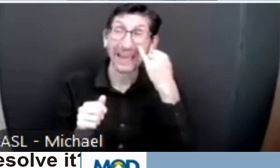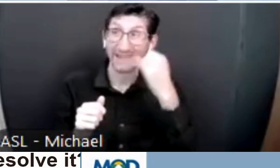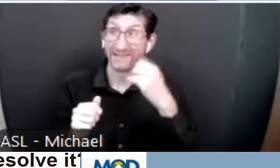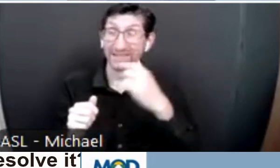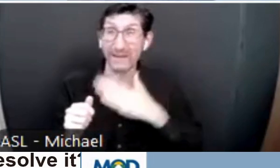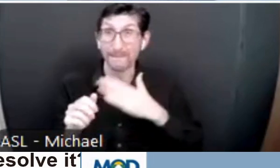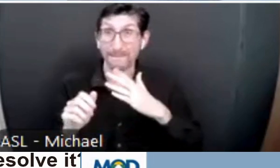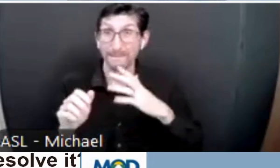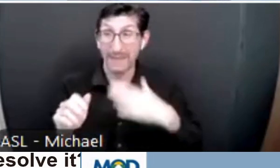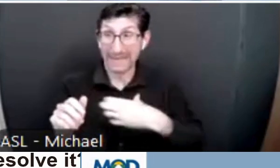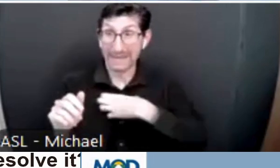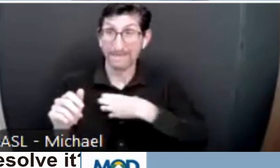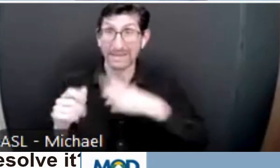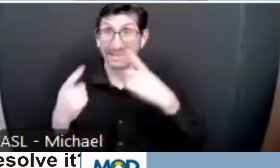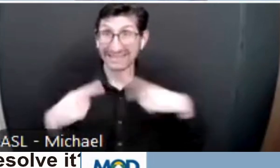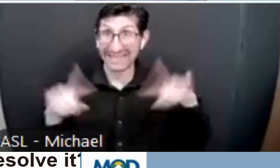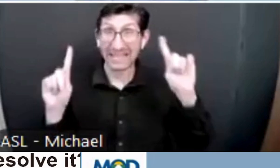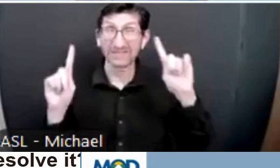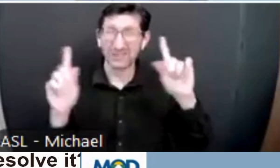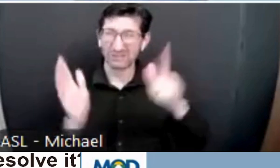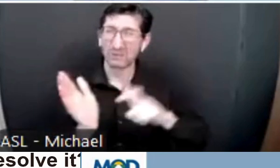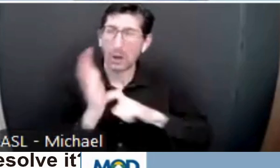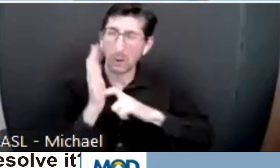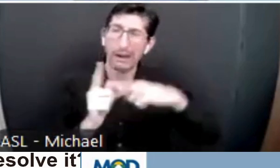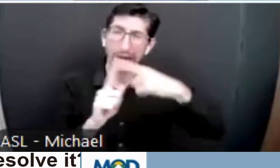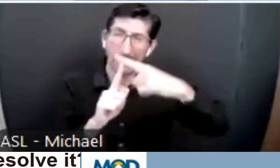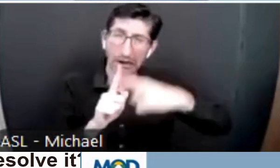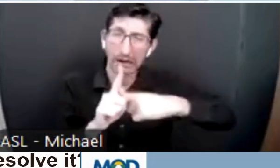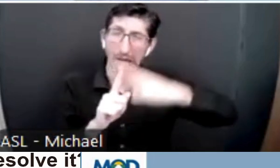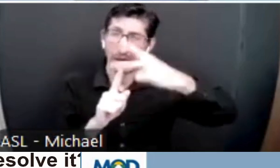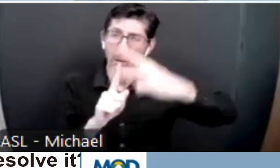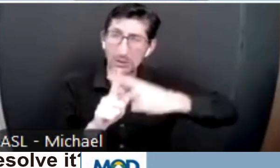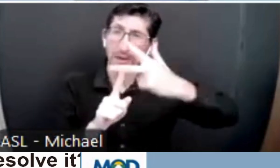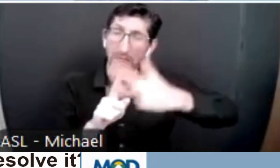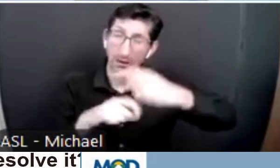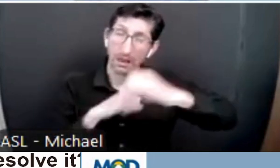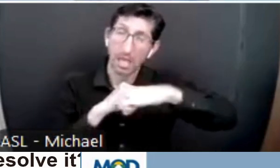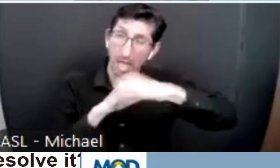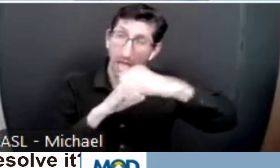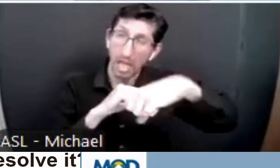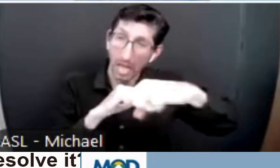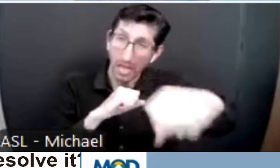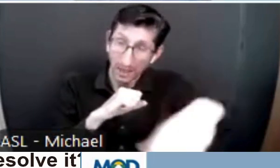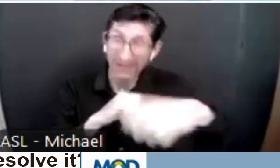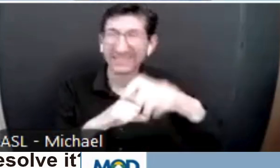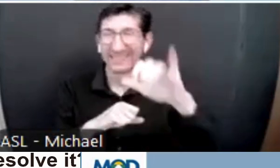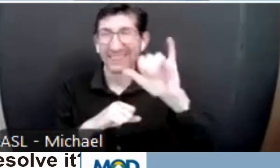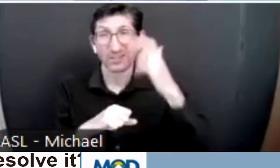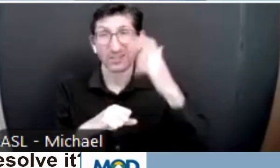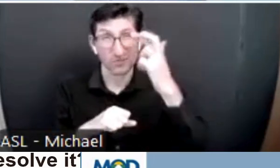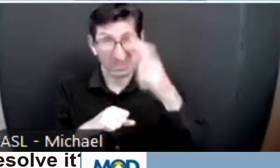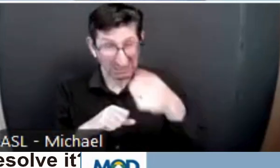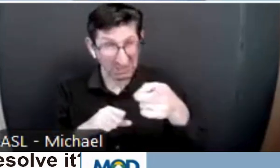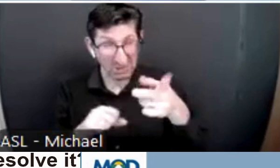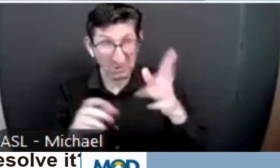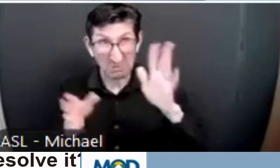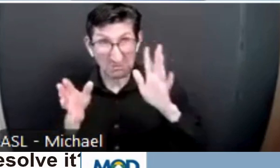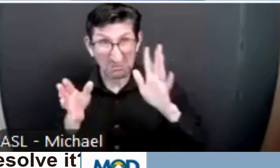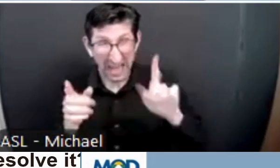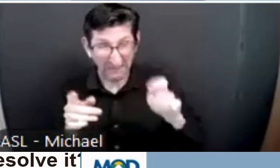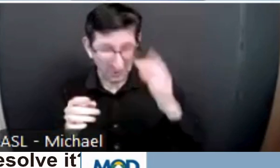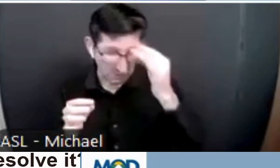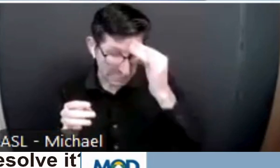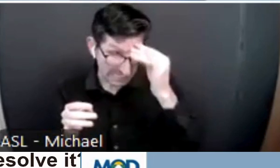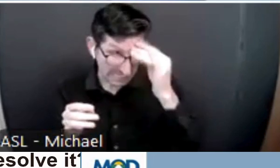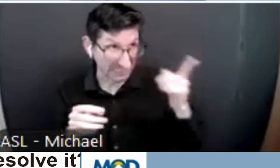it's going to be months down the line. And for that reason, again, it's sensible to consider whether you're really at an impasse with your housing